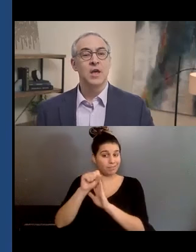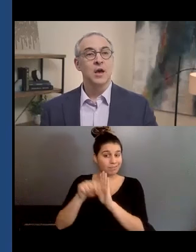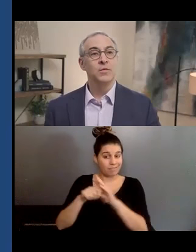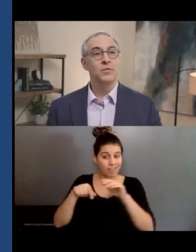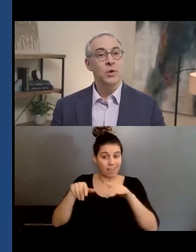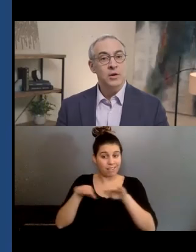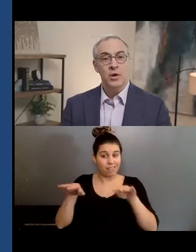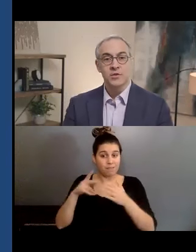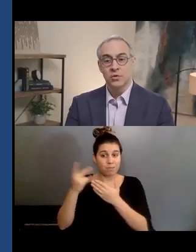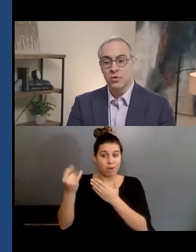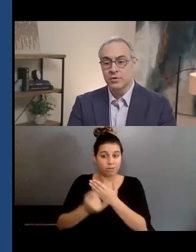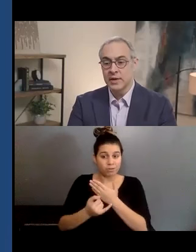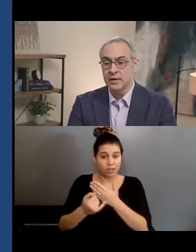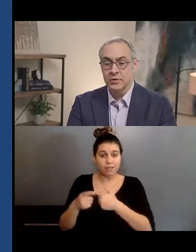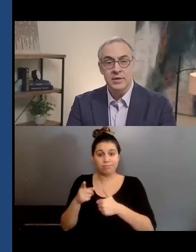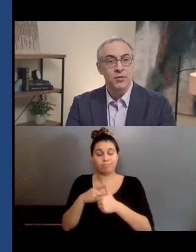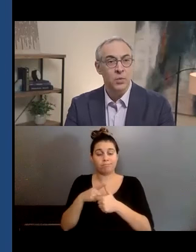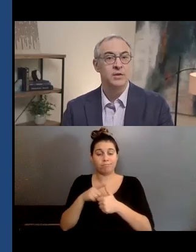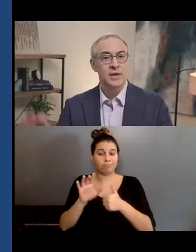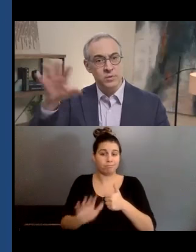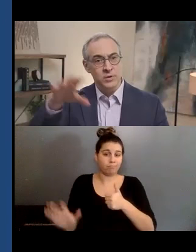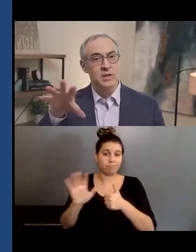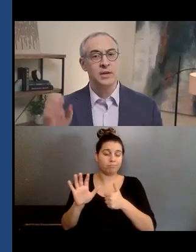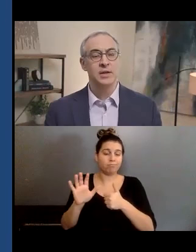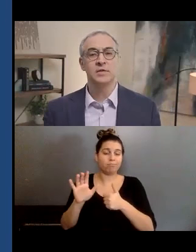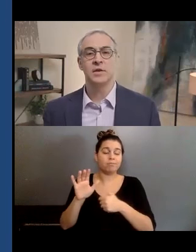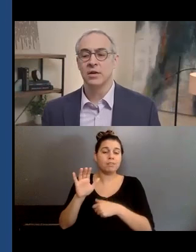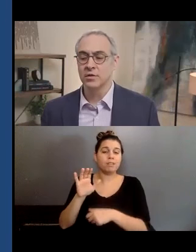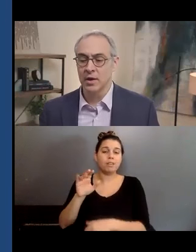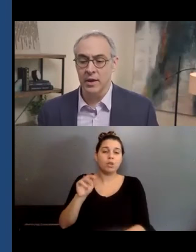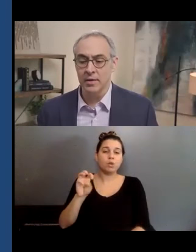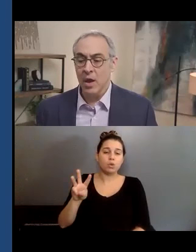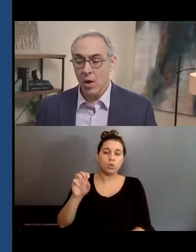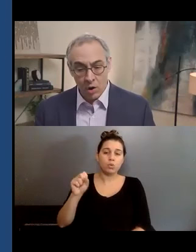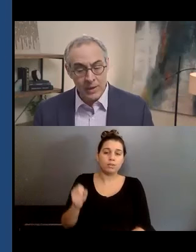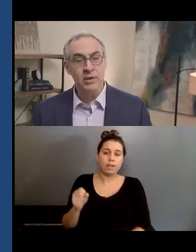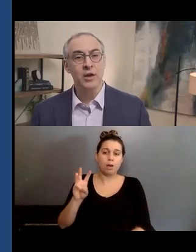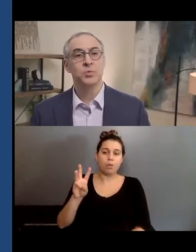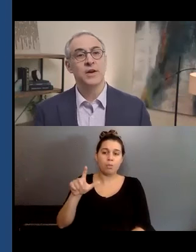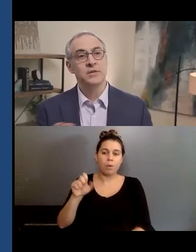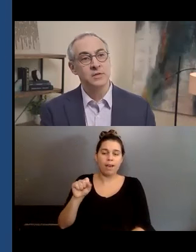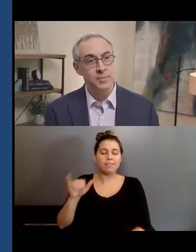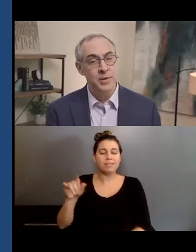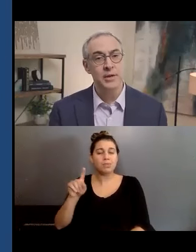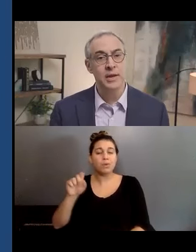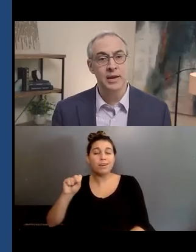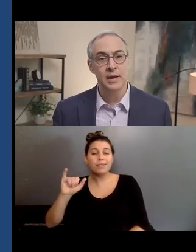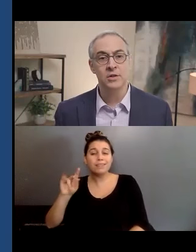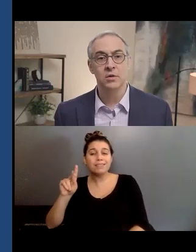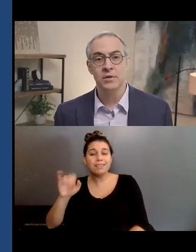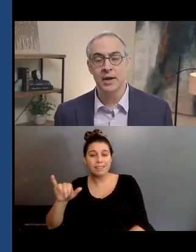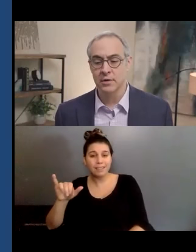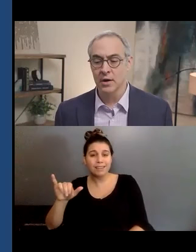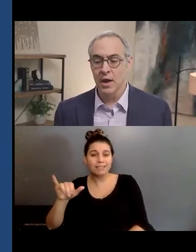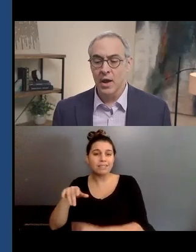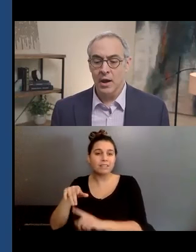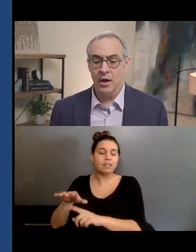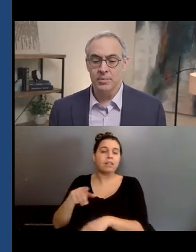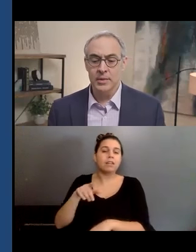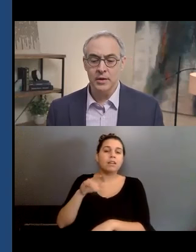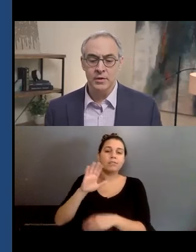projects, one across the whole state of New South Wales. That's where Sydney is in Australia. All mental health professionals in the public and NGO